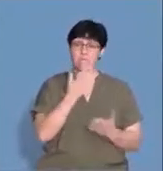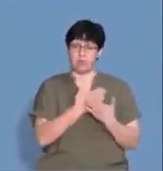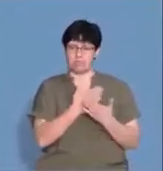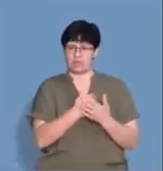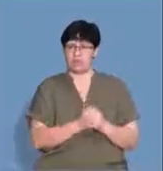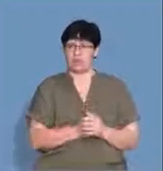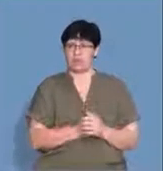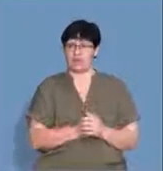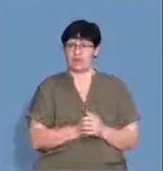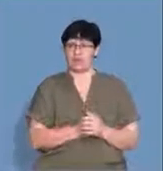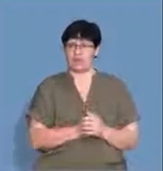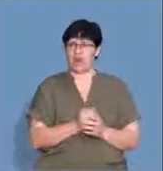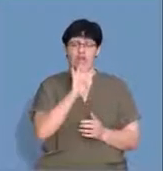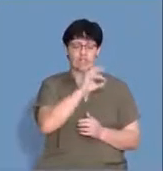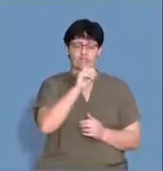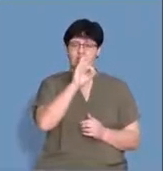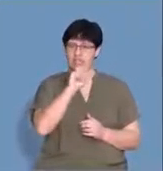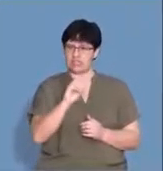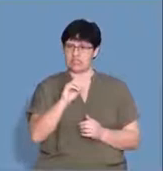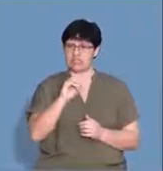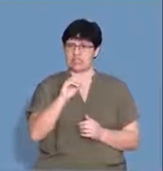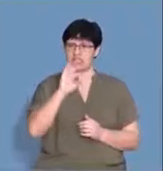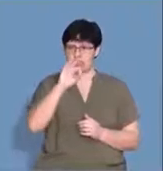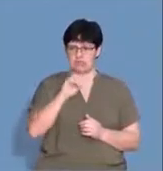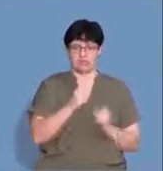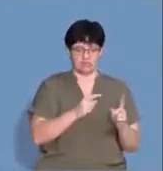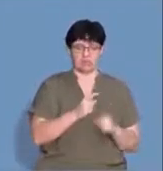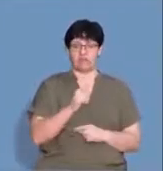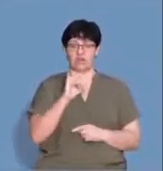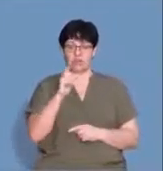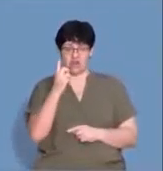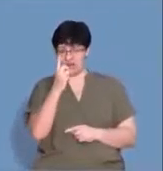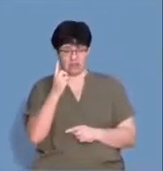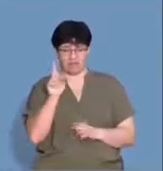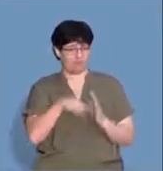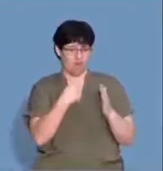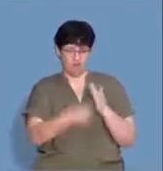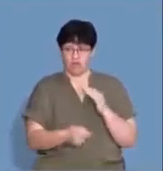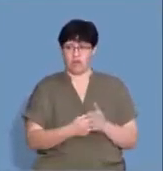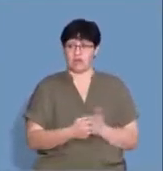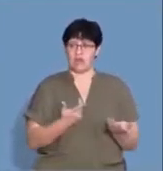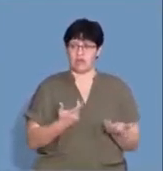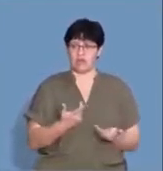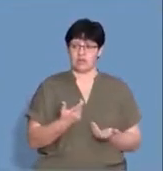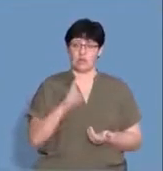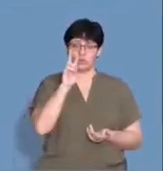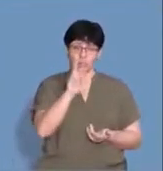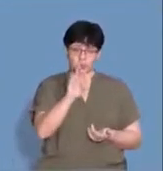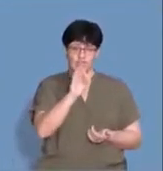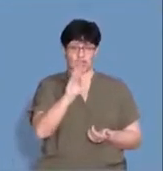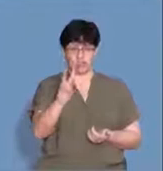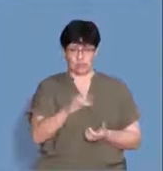possibility. Sorry, 3 30s. There's only one 31, so it's not it. And there's